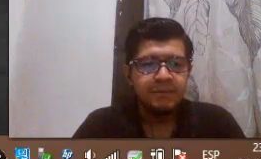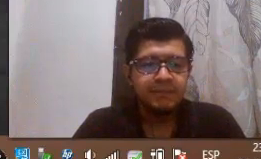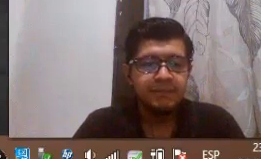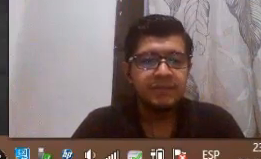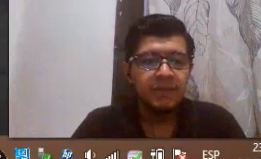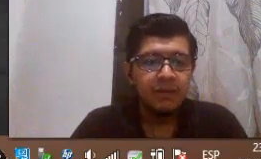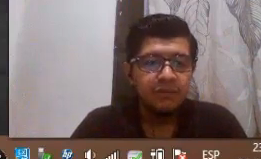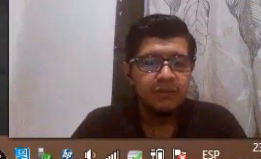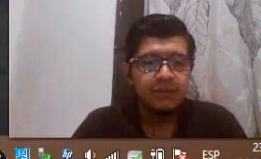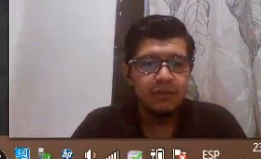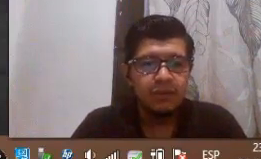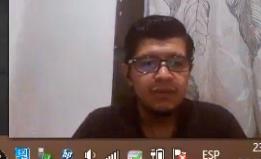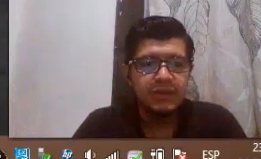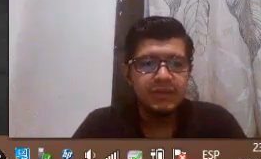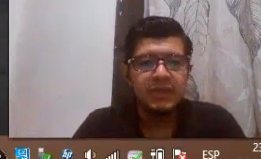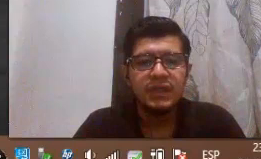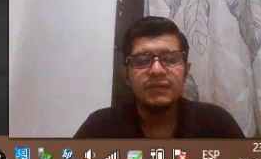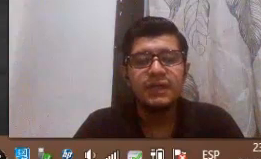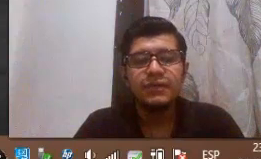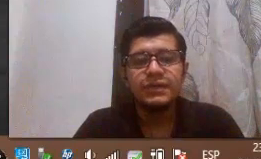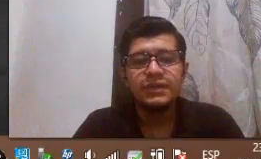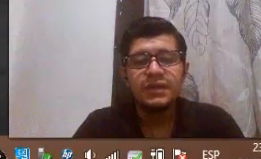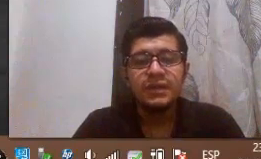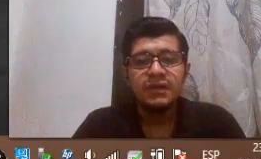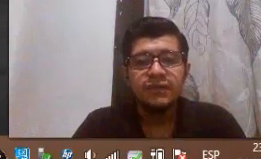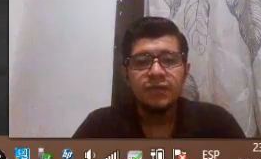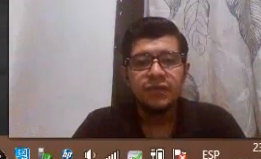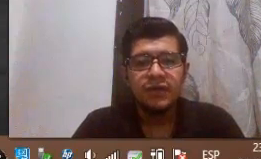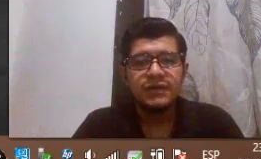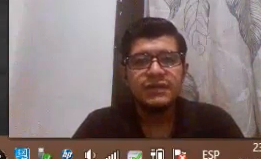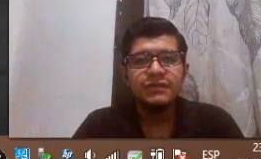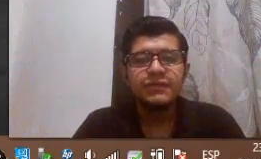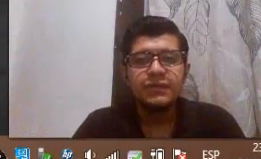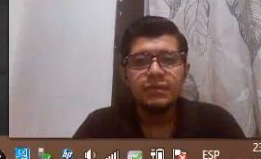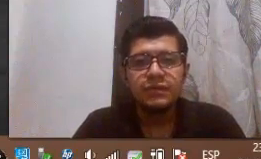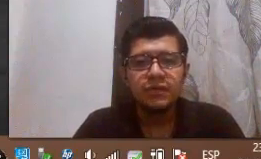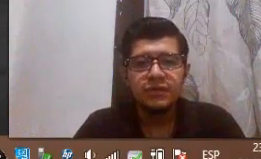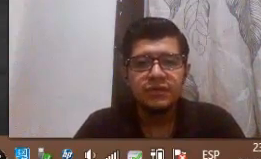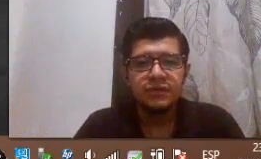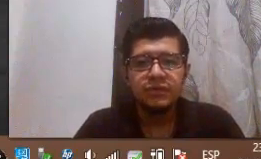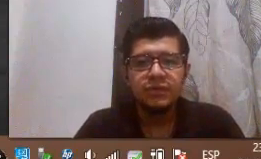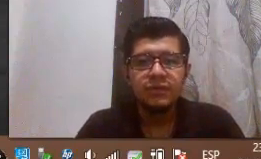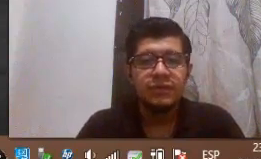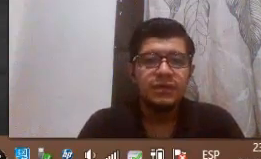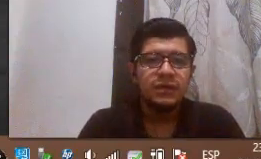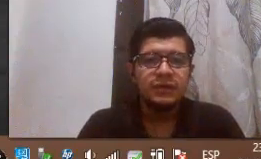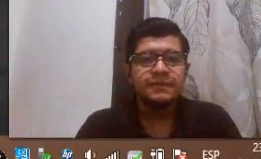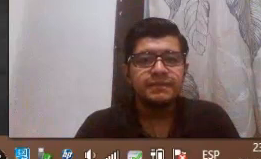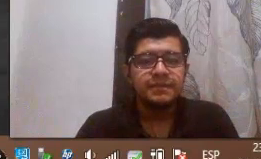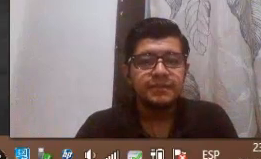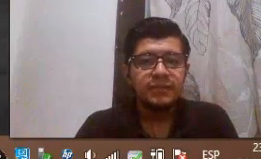taken from the book The Study of Language, 4th edition, from George Joe.